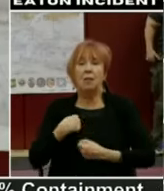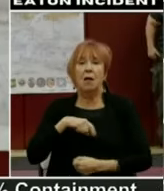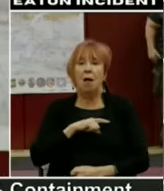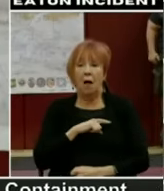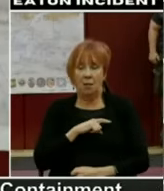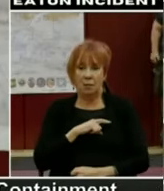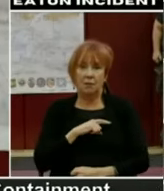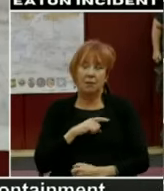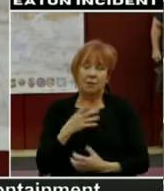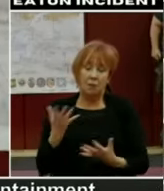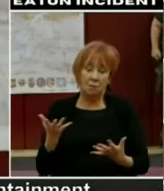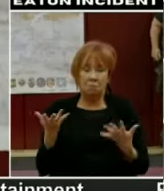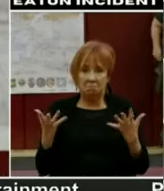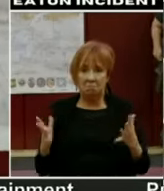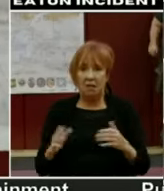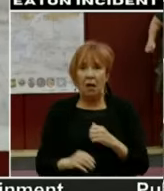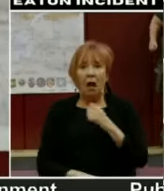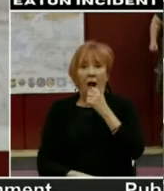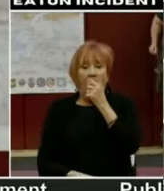have for the questions.